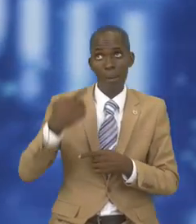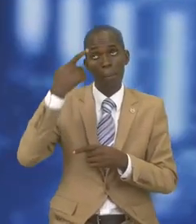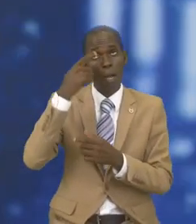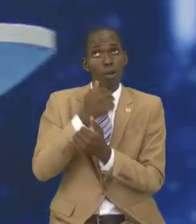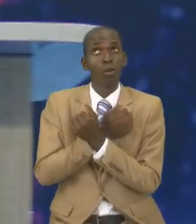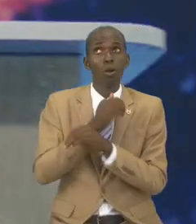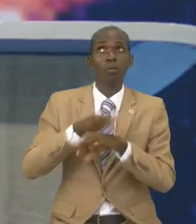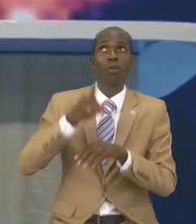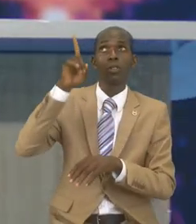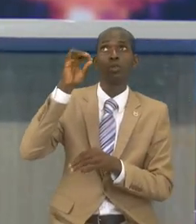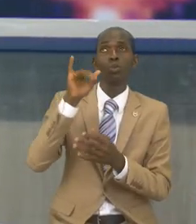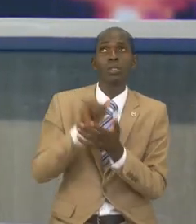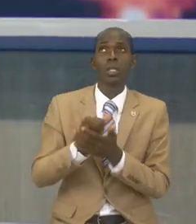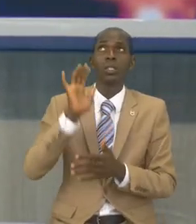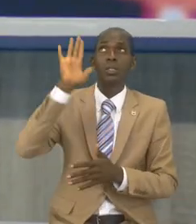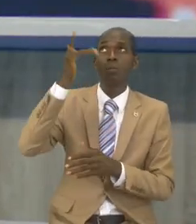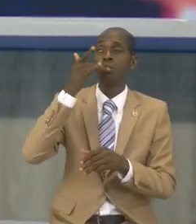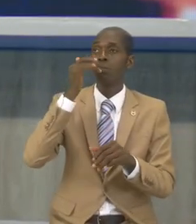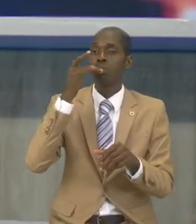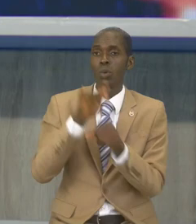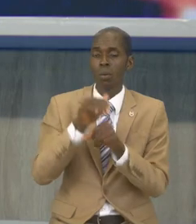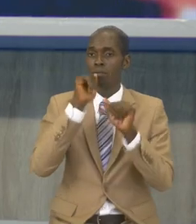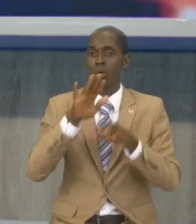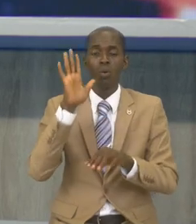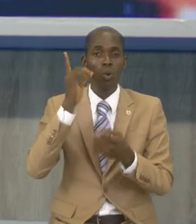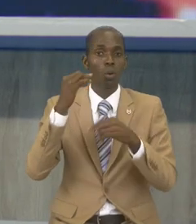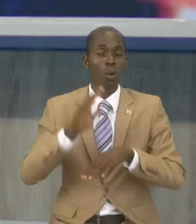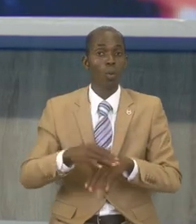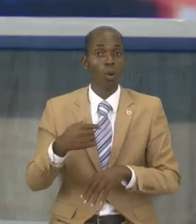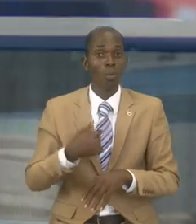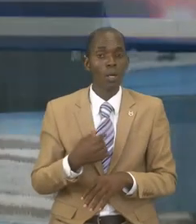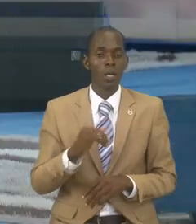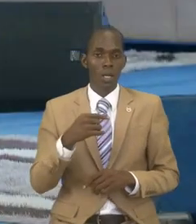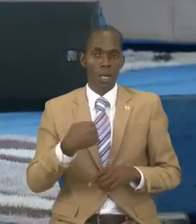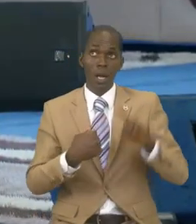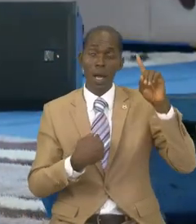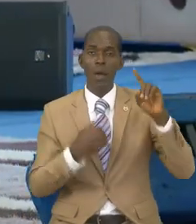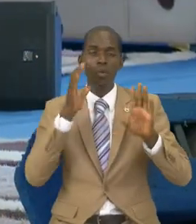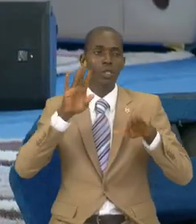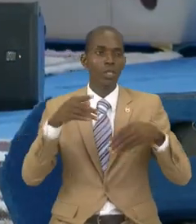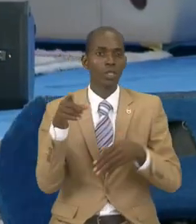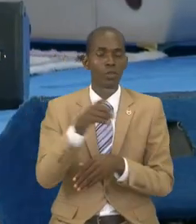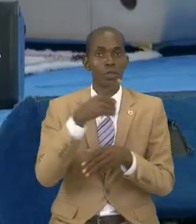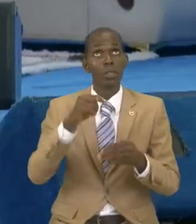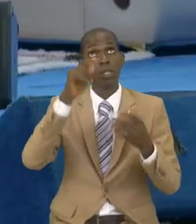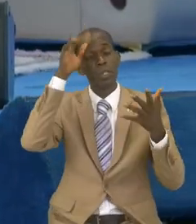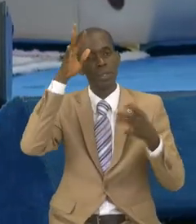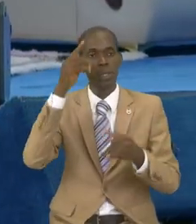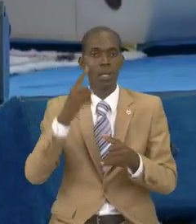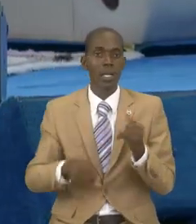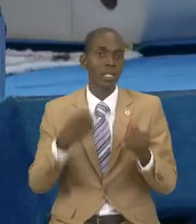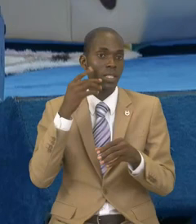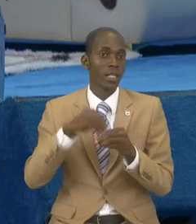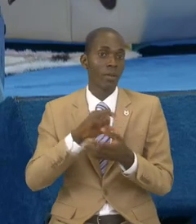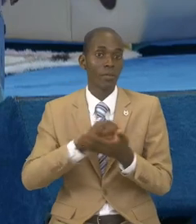that the blessing of God will be upon me. I will give you the expected end. Look at verse 12. In verse 12,